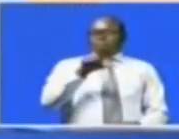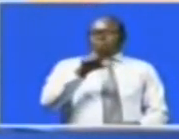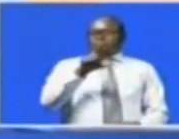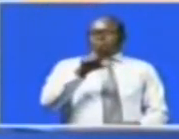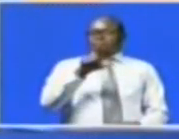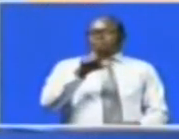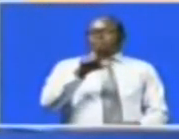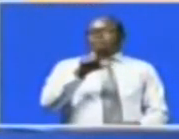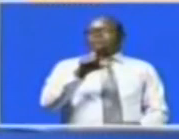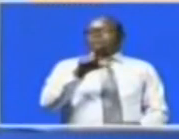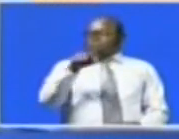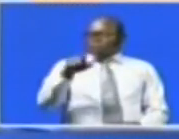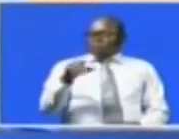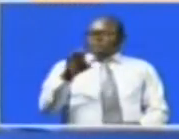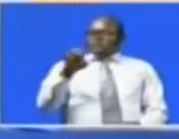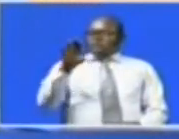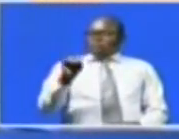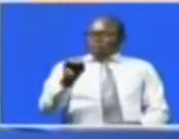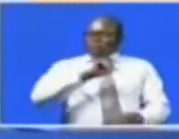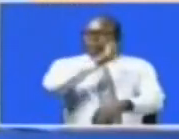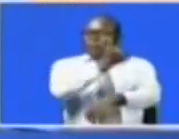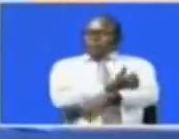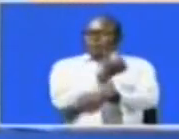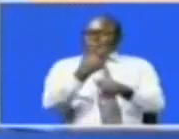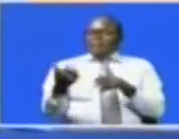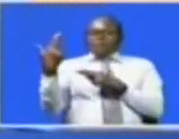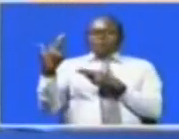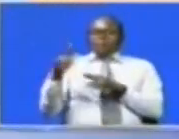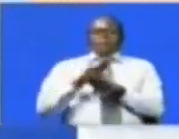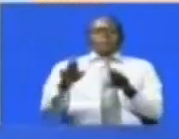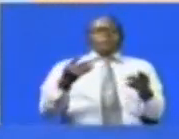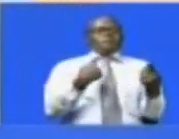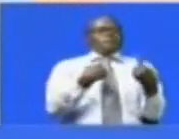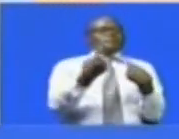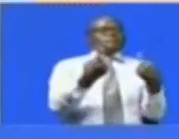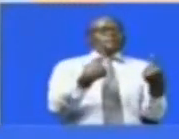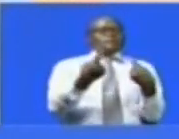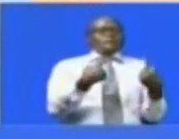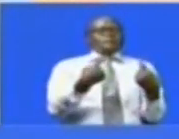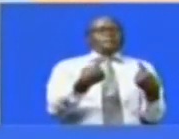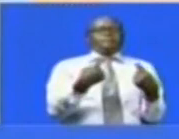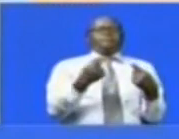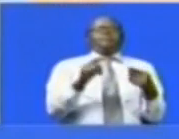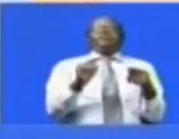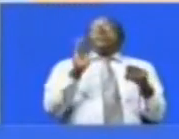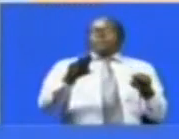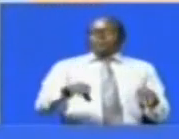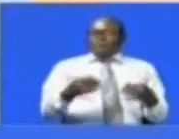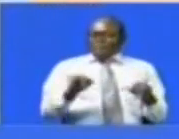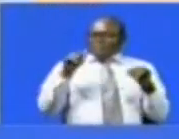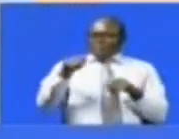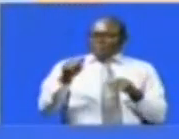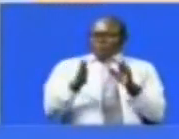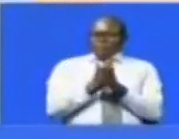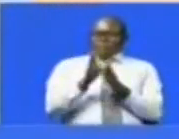that authority. But I'm hoping that he's not speaking and that he's going to implement these things with